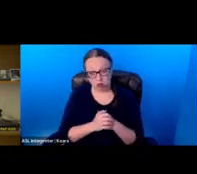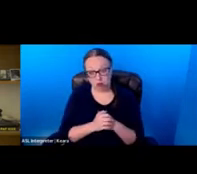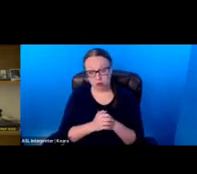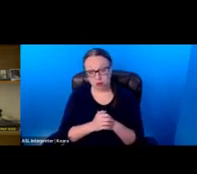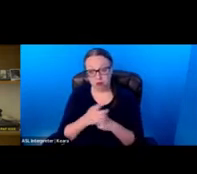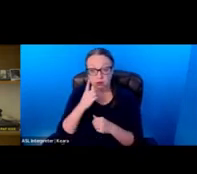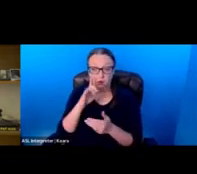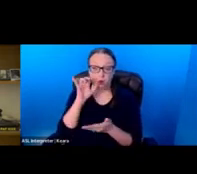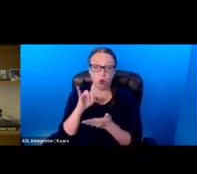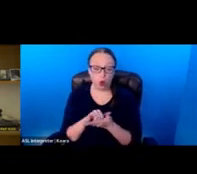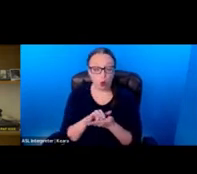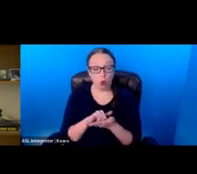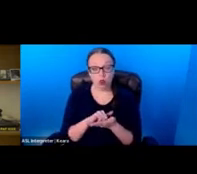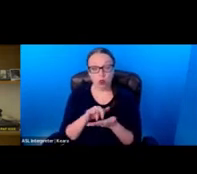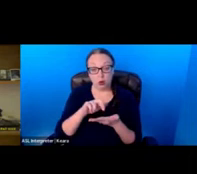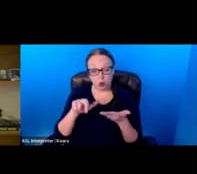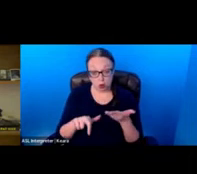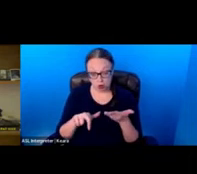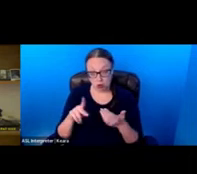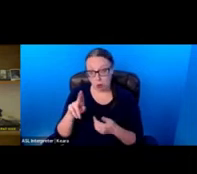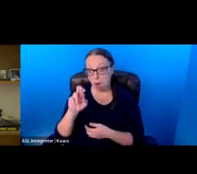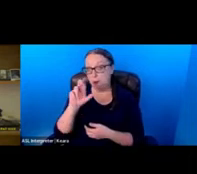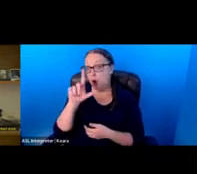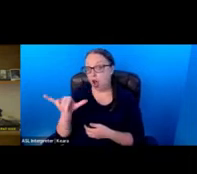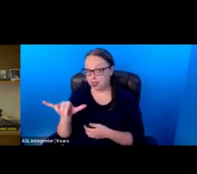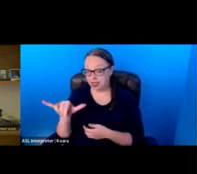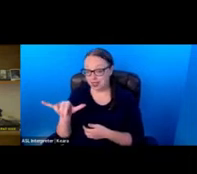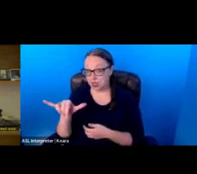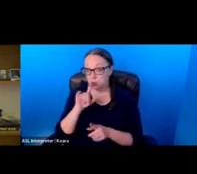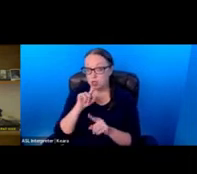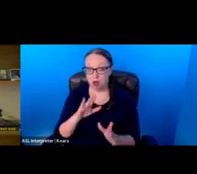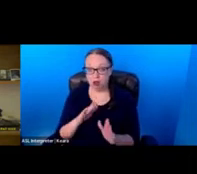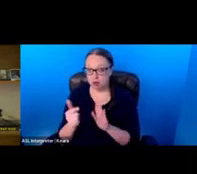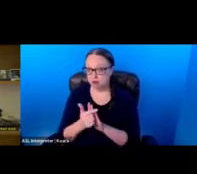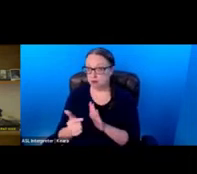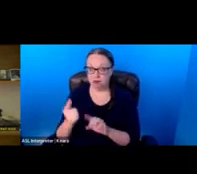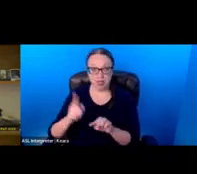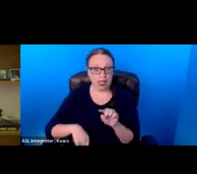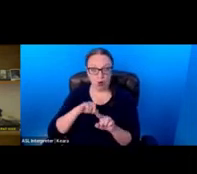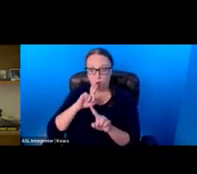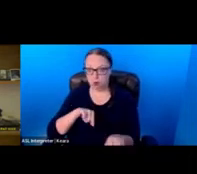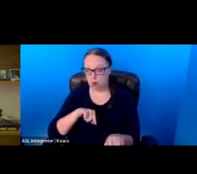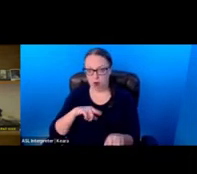living outcomes, proxy respondents were not allowed to report on behalf of the respondent.